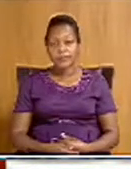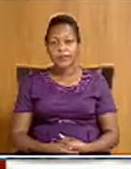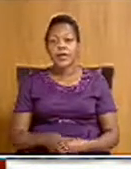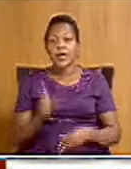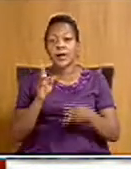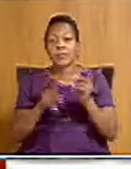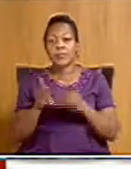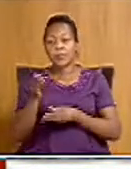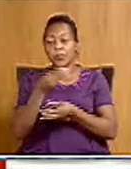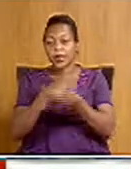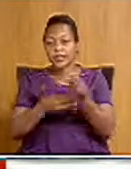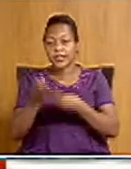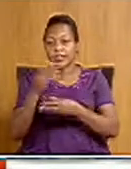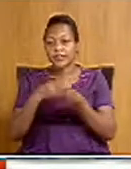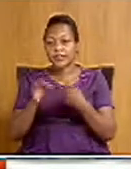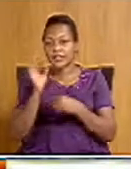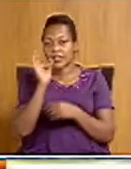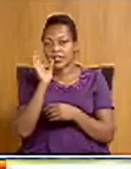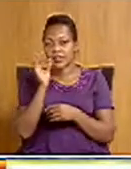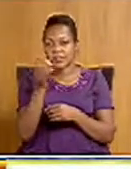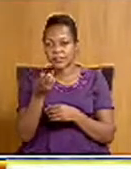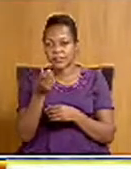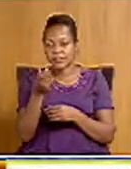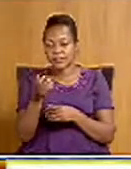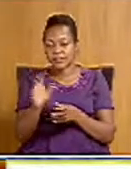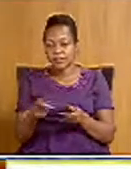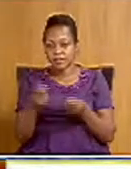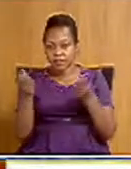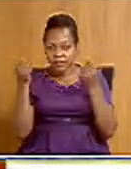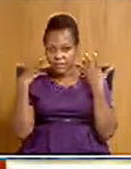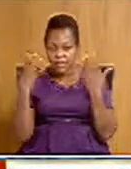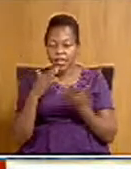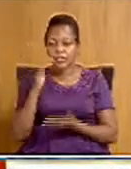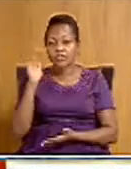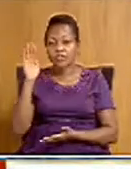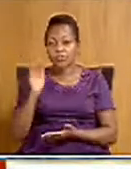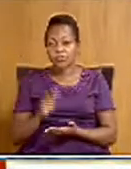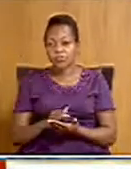Tea exports had gone from 23 million kilograms in